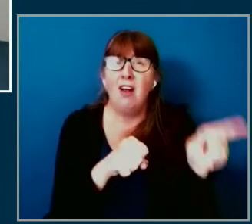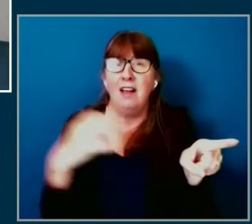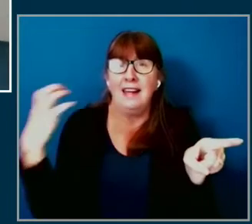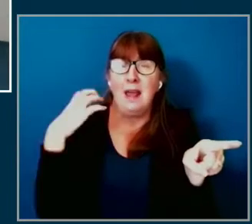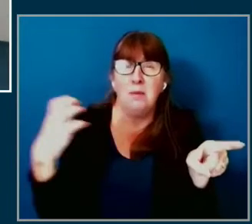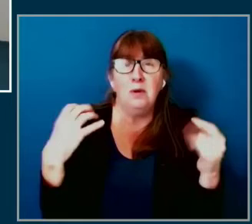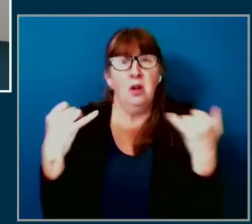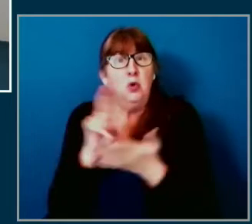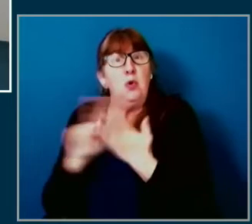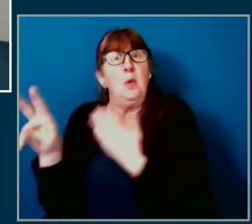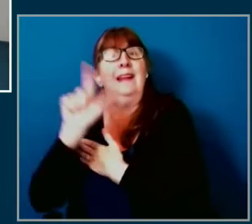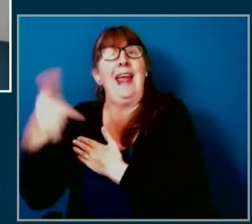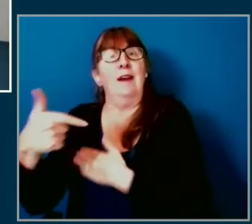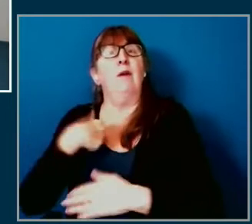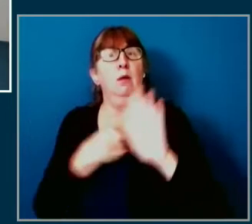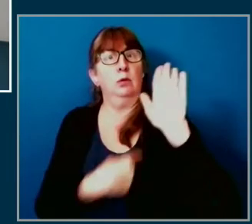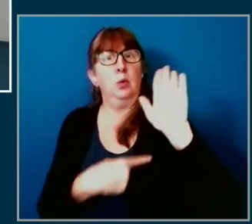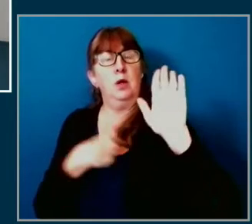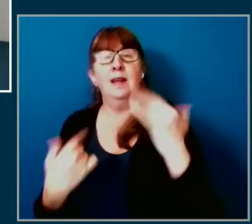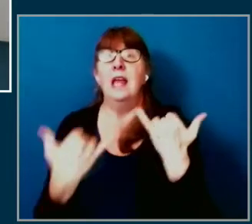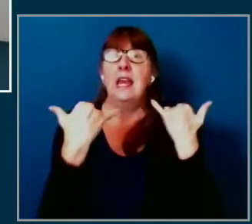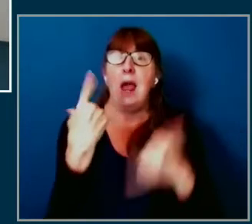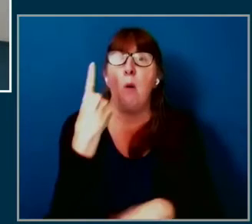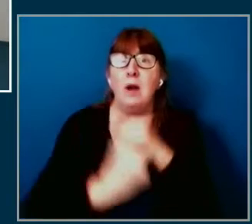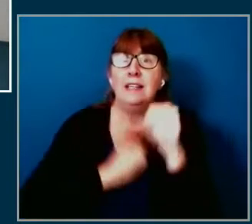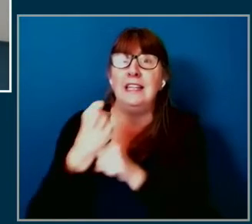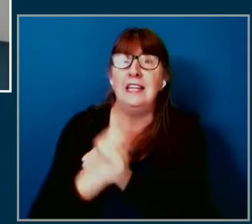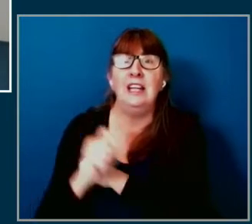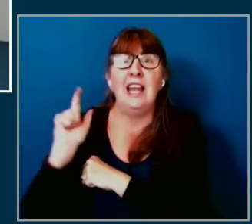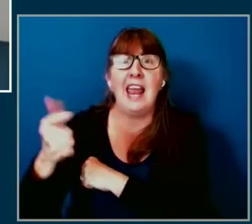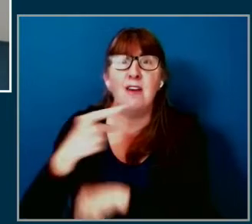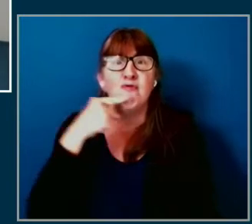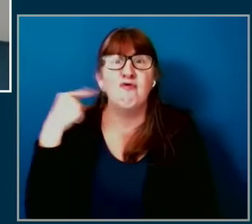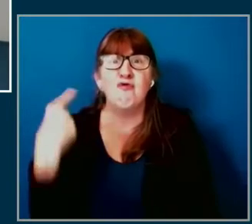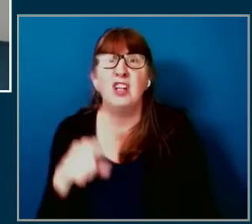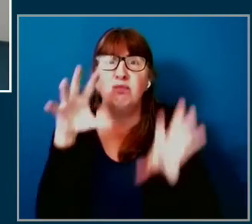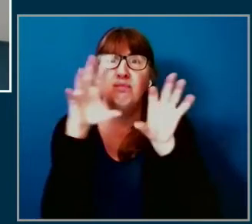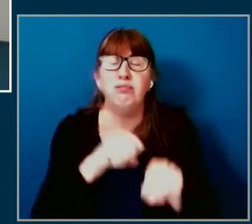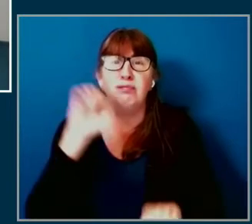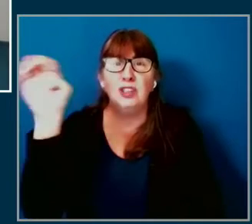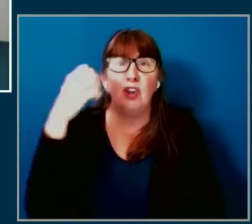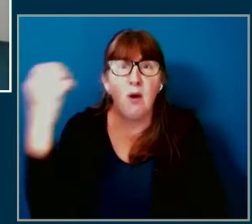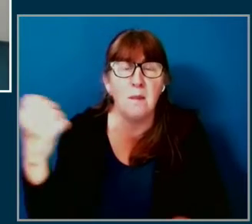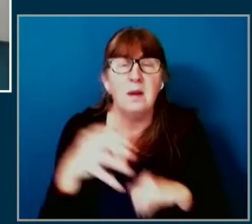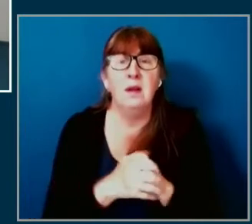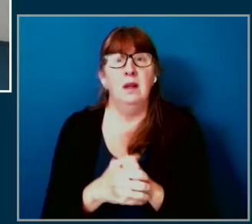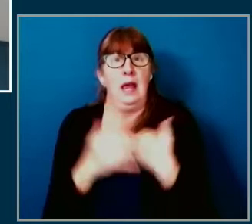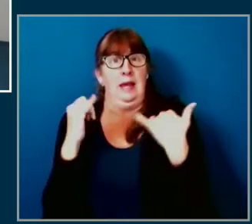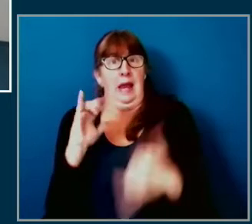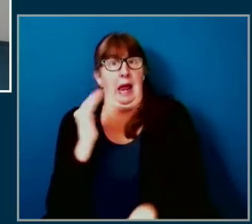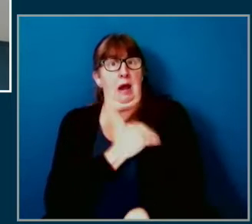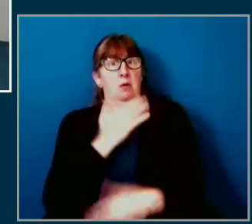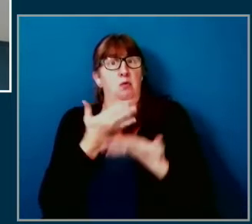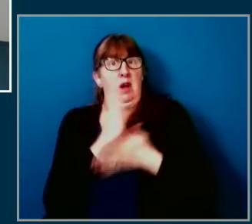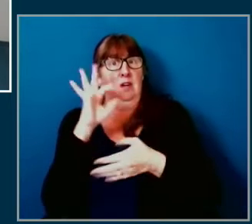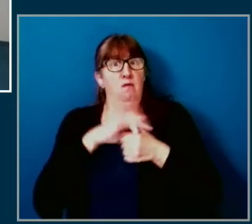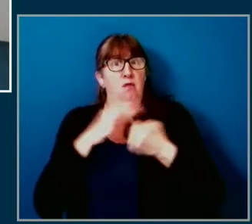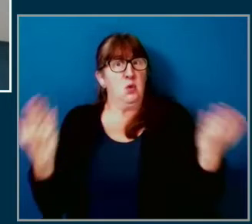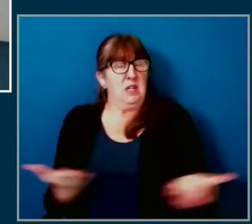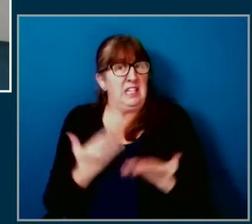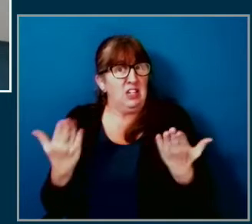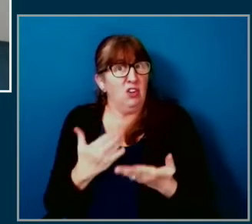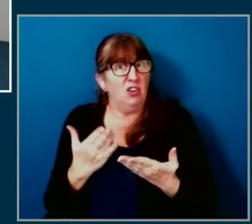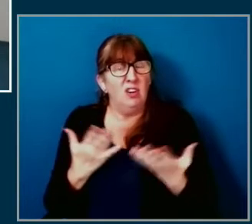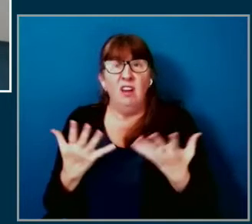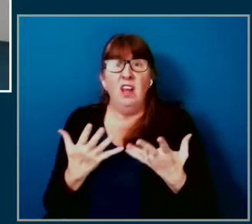later, Russia is on the march in Europe, and there's a systematic attack on our right to vote here at home. So let me be clear